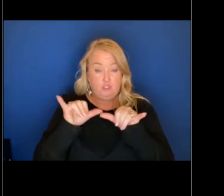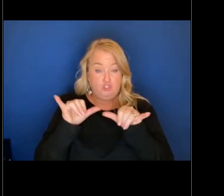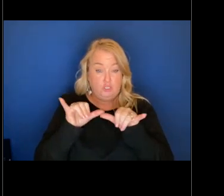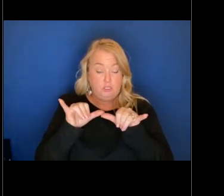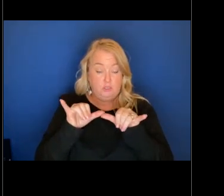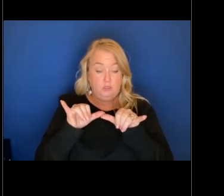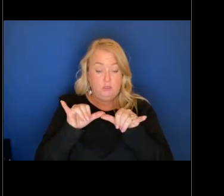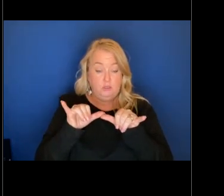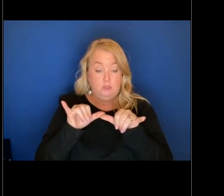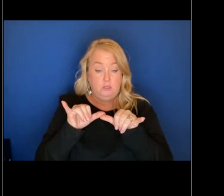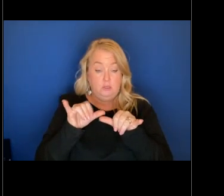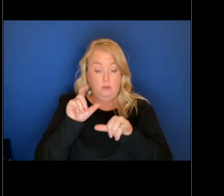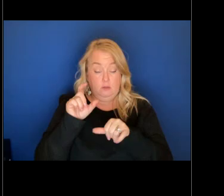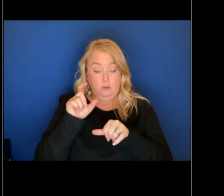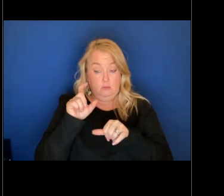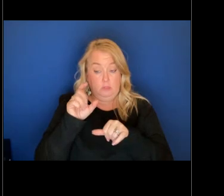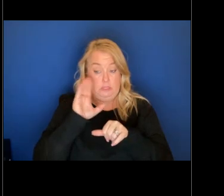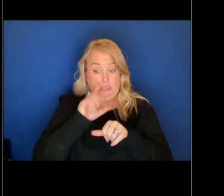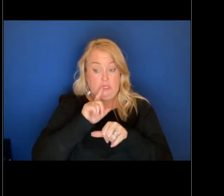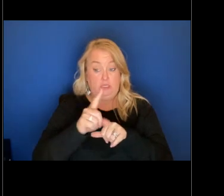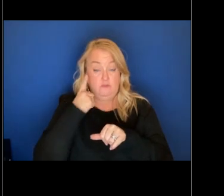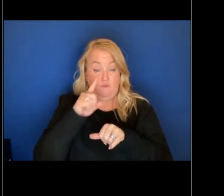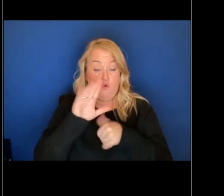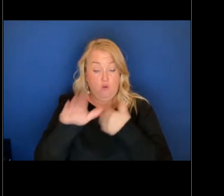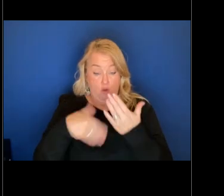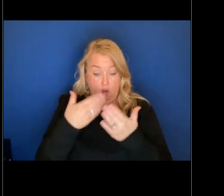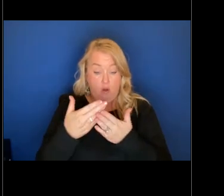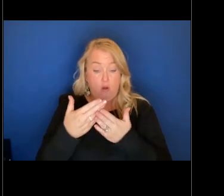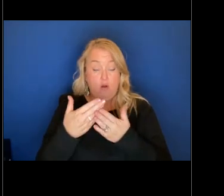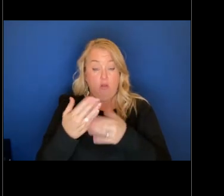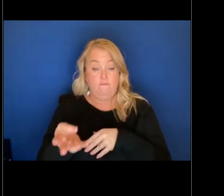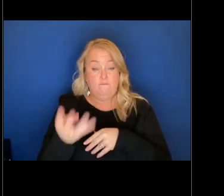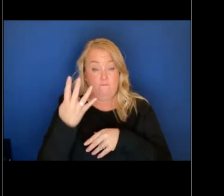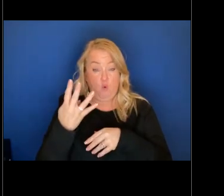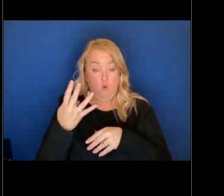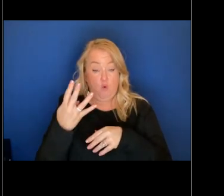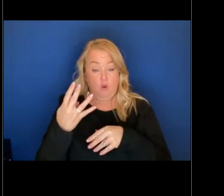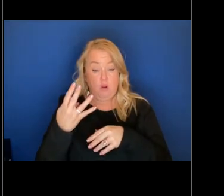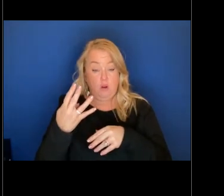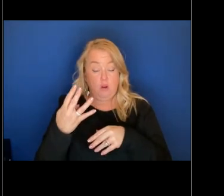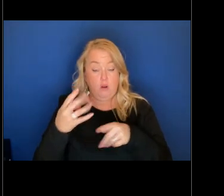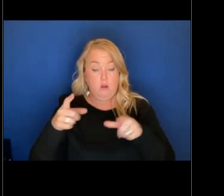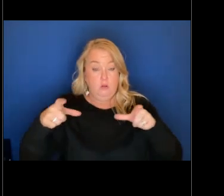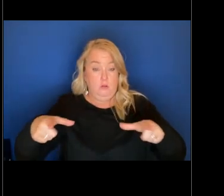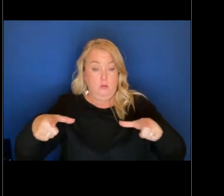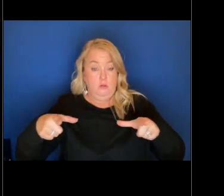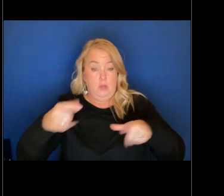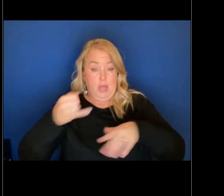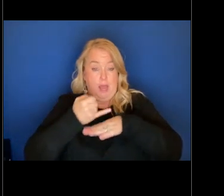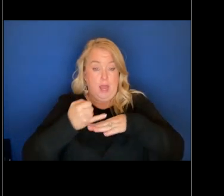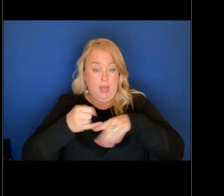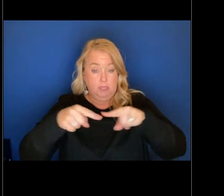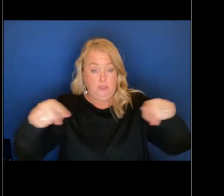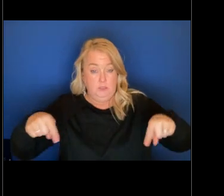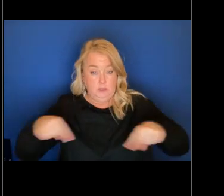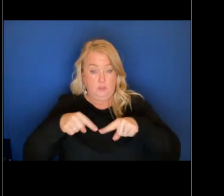apply to all four sides of a kitchen island, or just the side